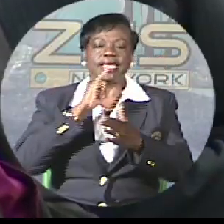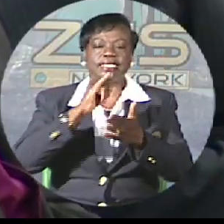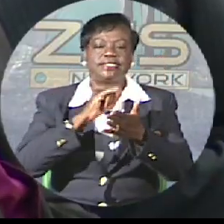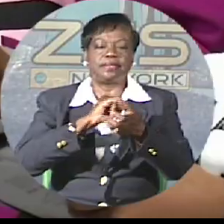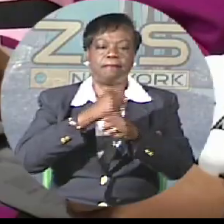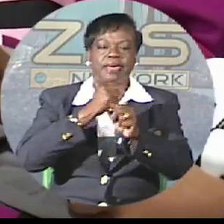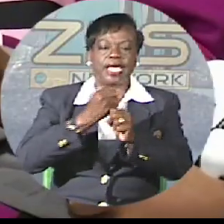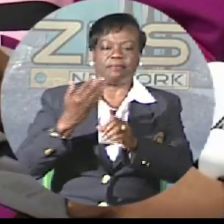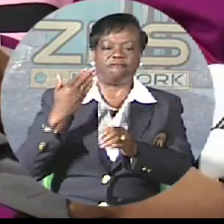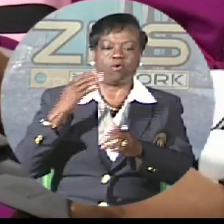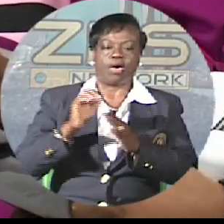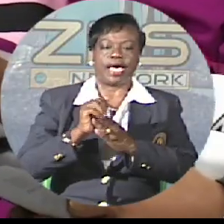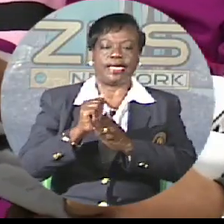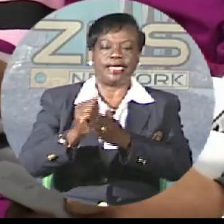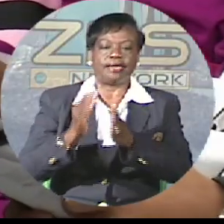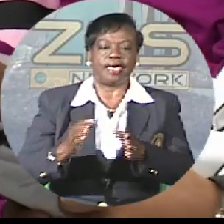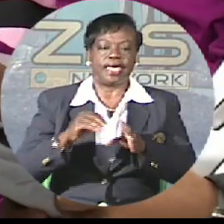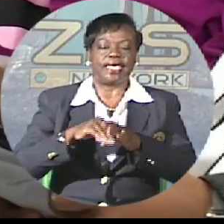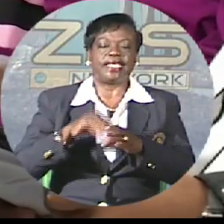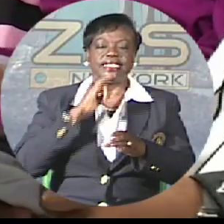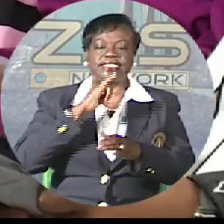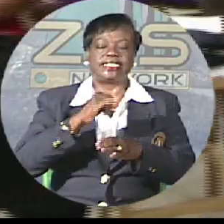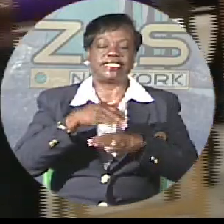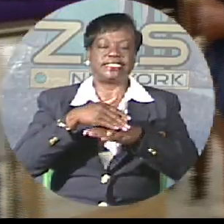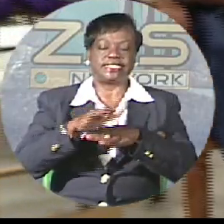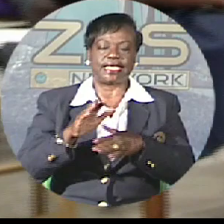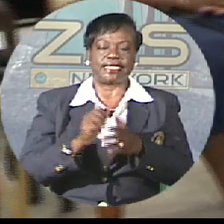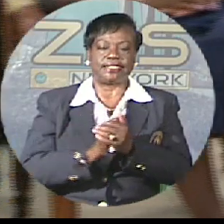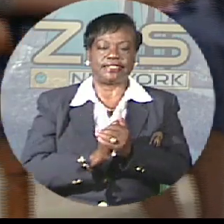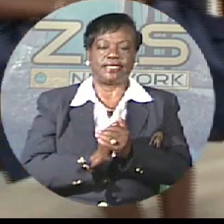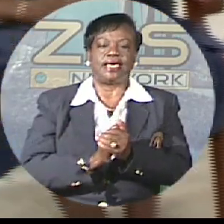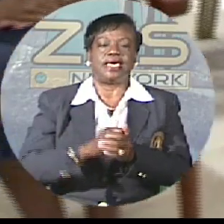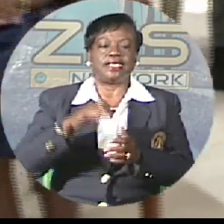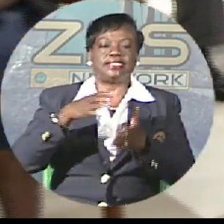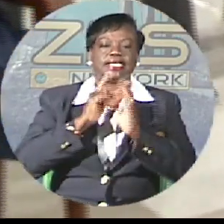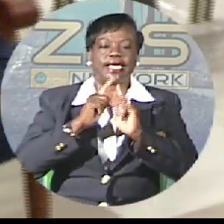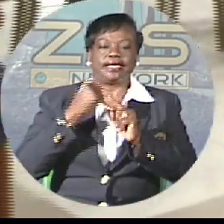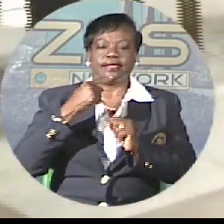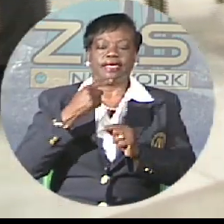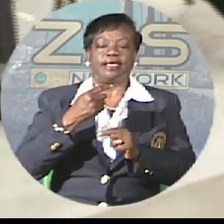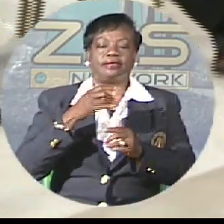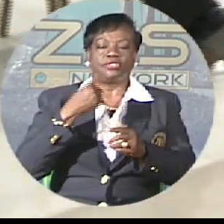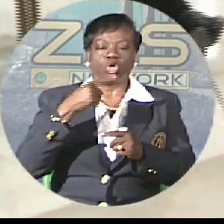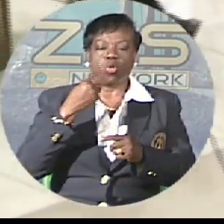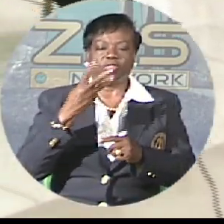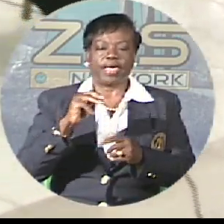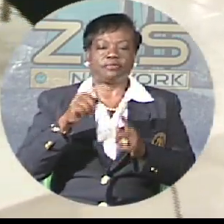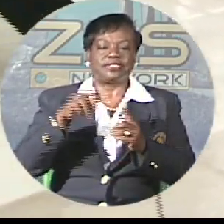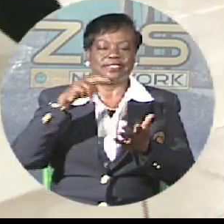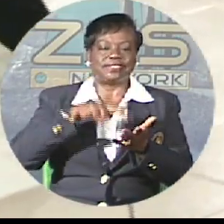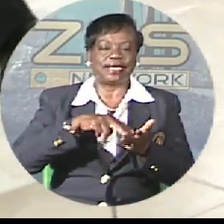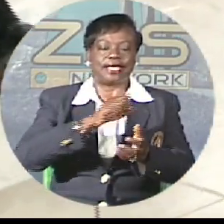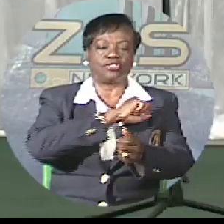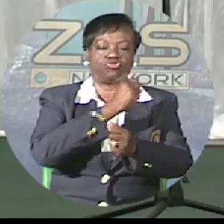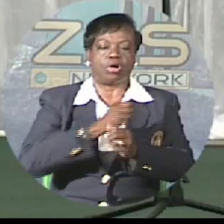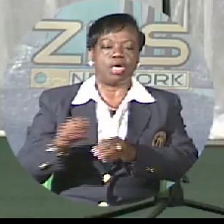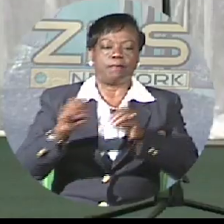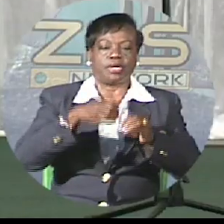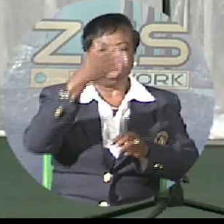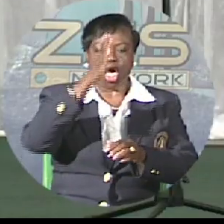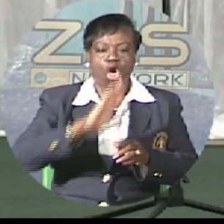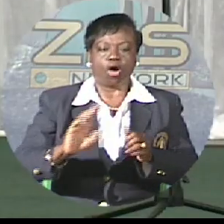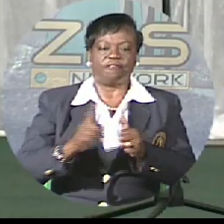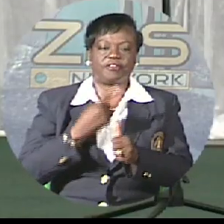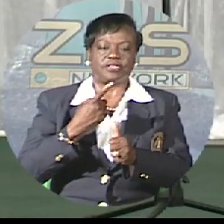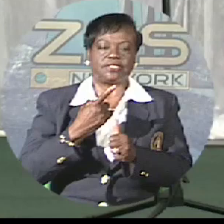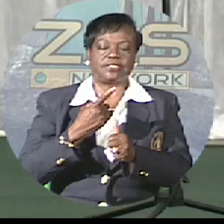sent." He implored the new president and his team to stand strong, serve with humility, and always put God first. Brothers and sisters,